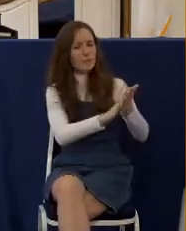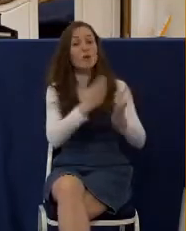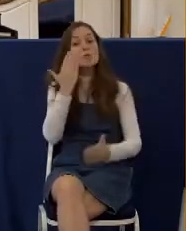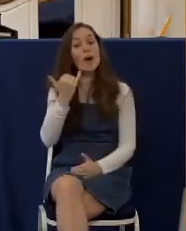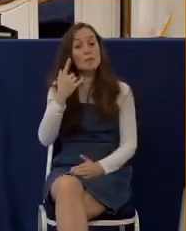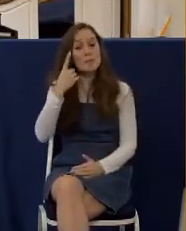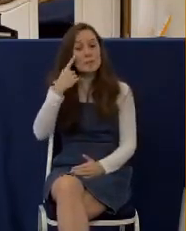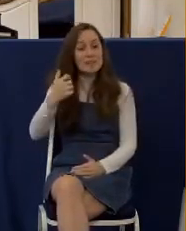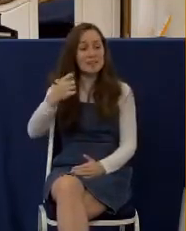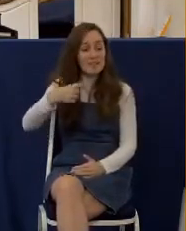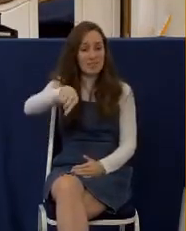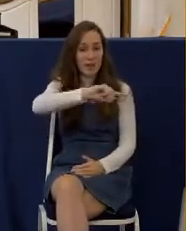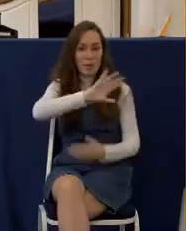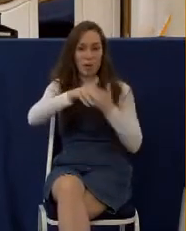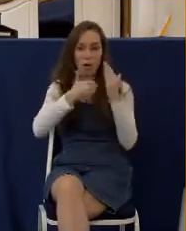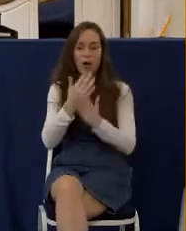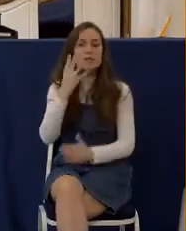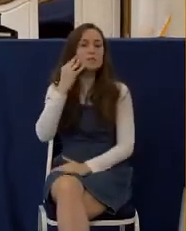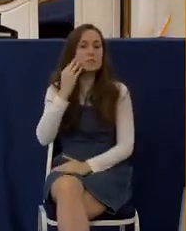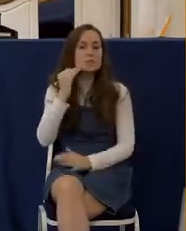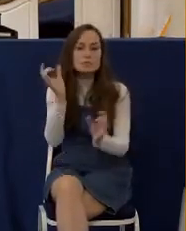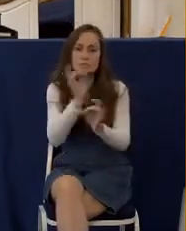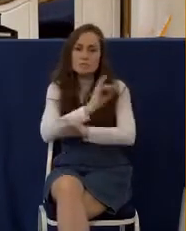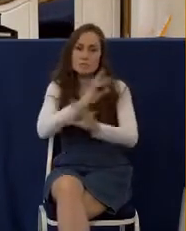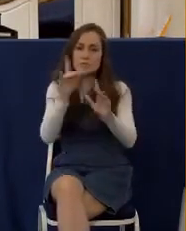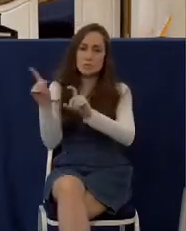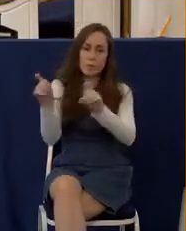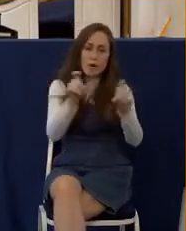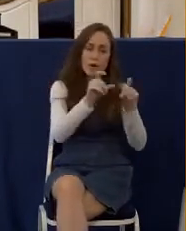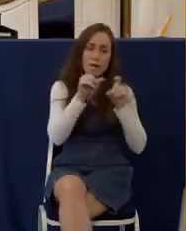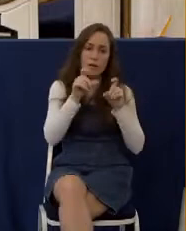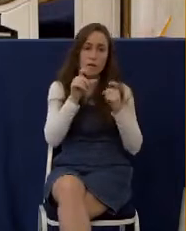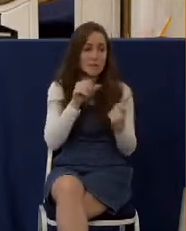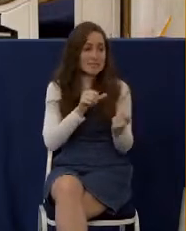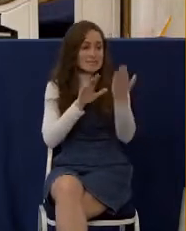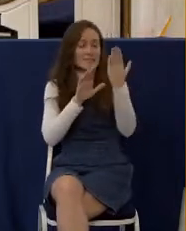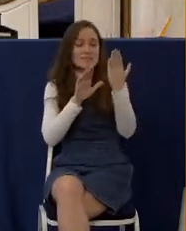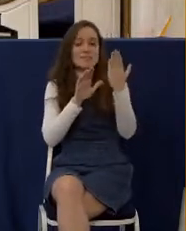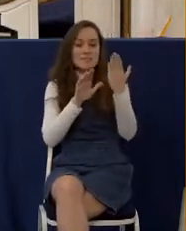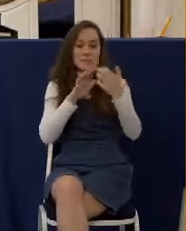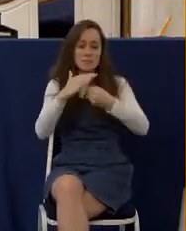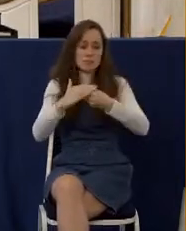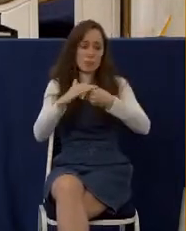great trial. This was a time of severe testing. They were under pressure.